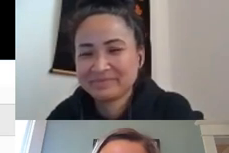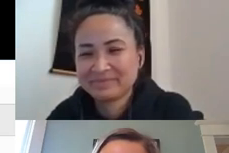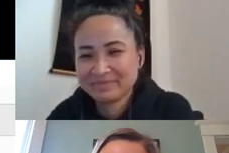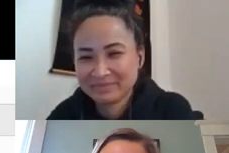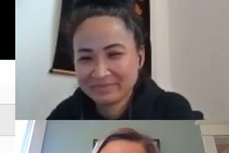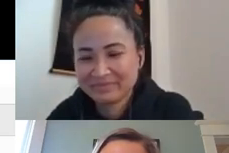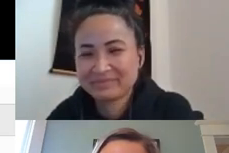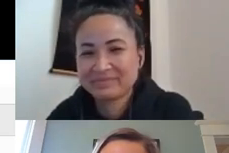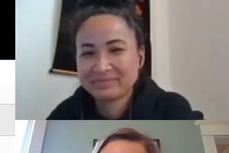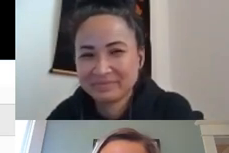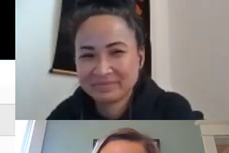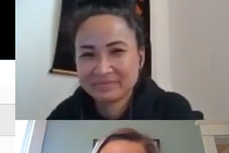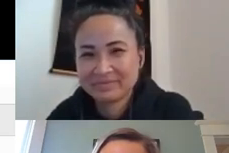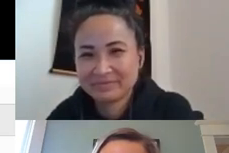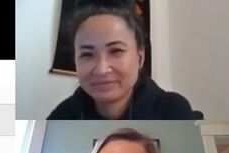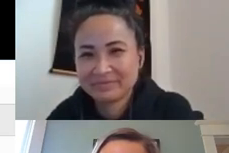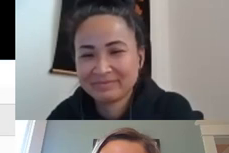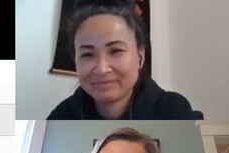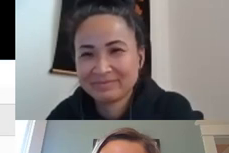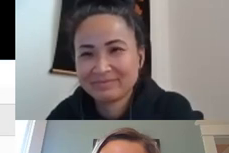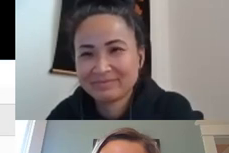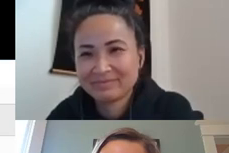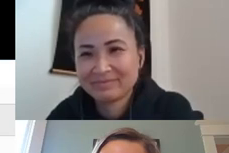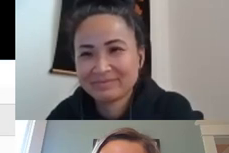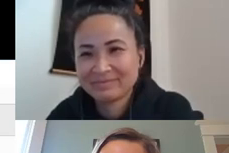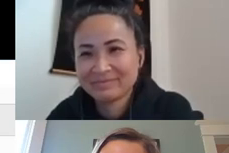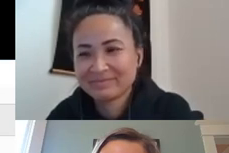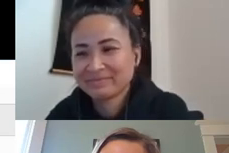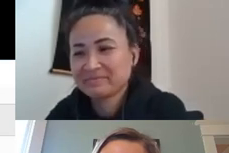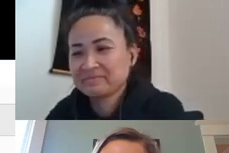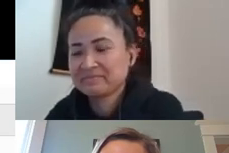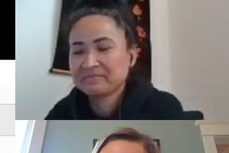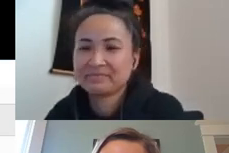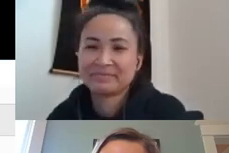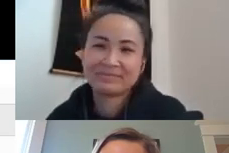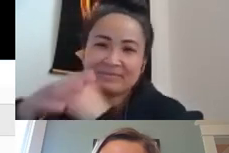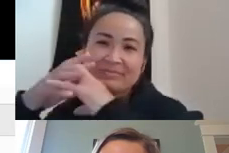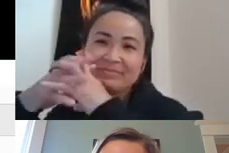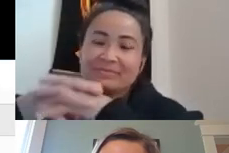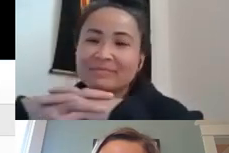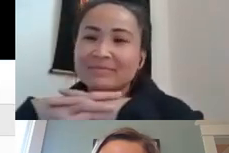privileged of being able to serve the community and especially in this area.